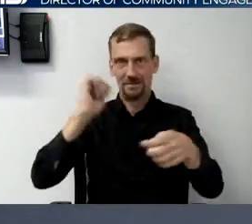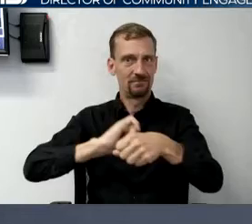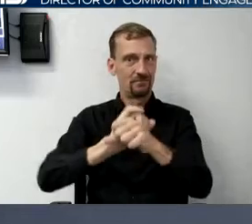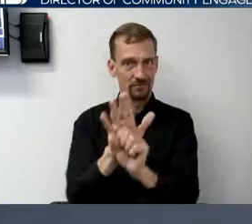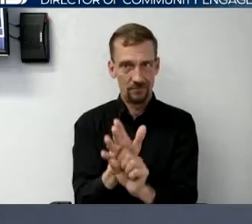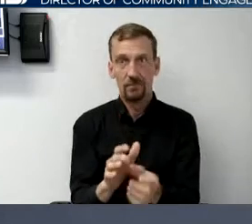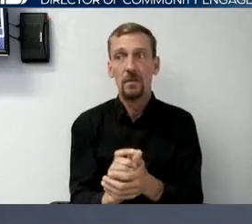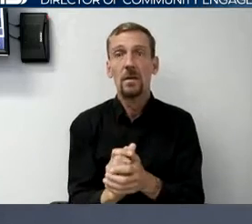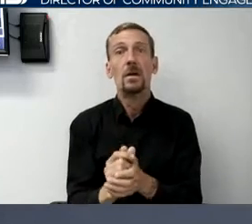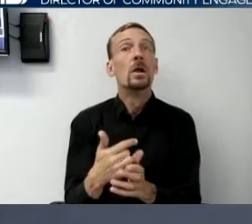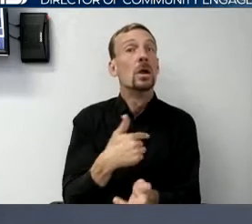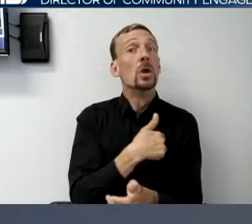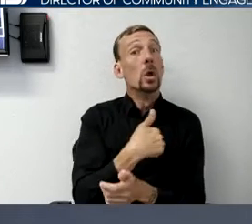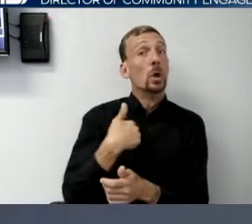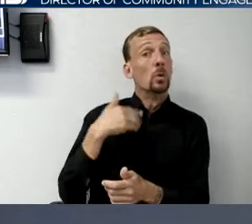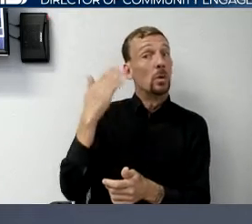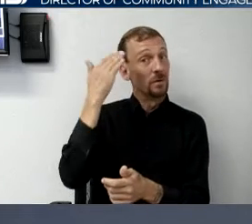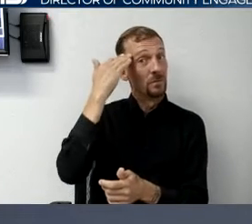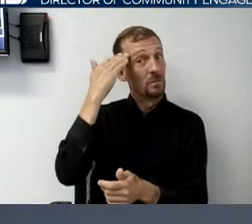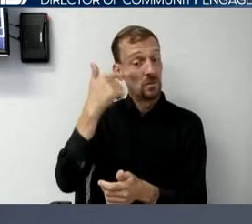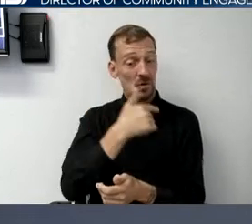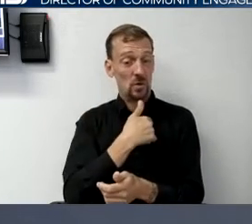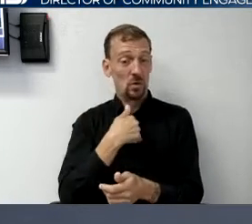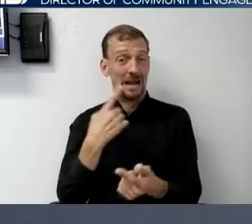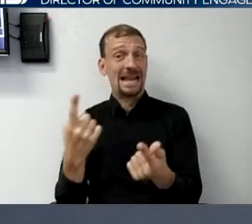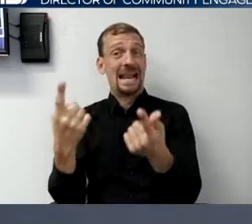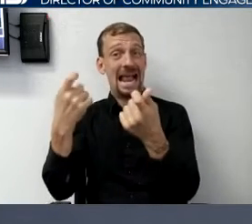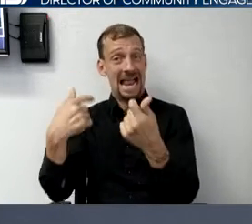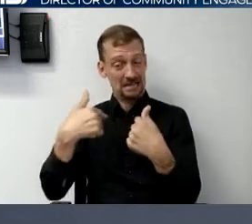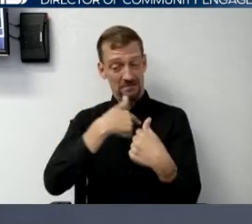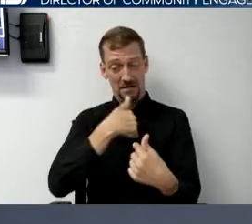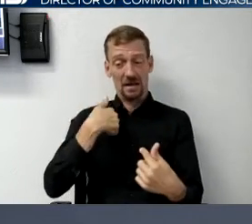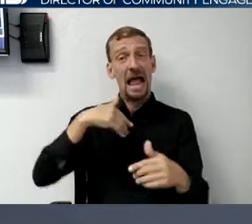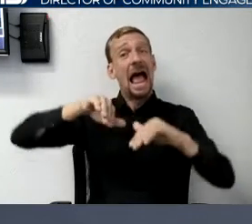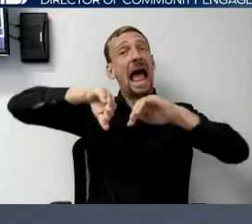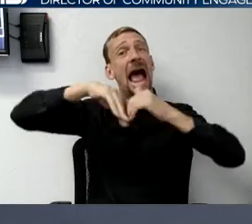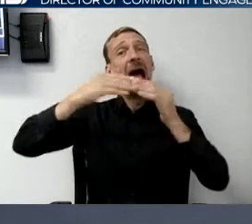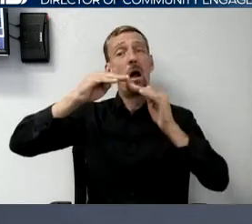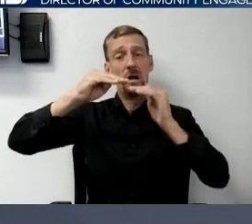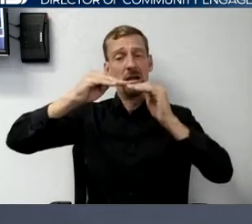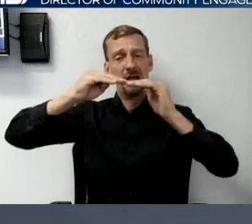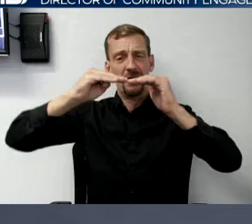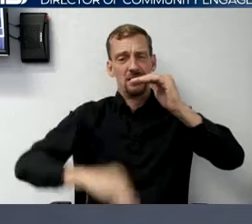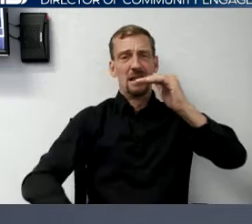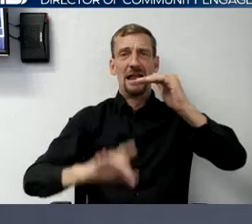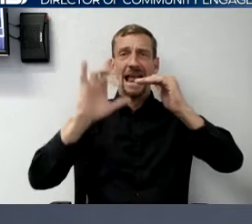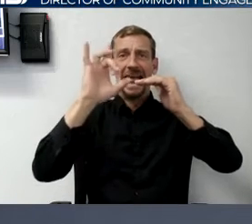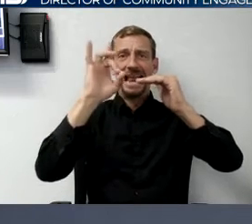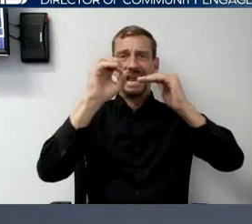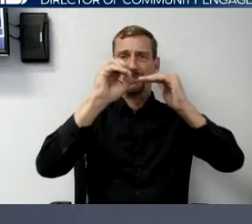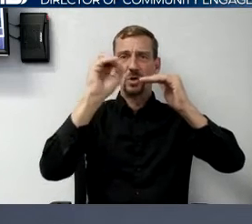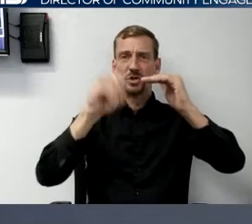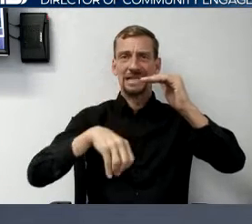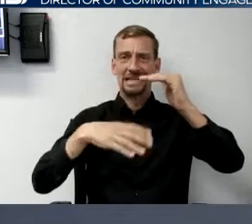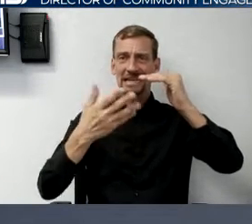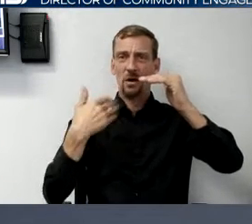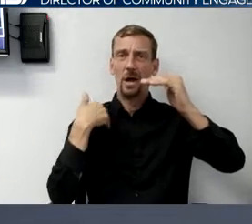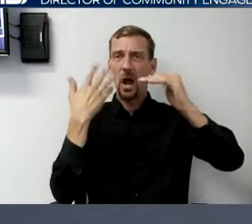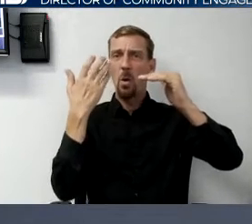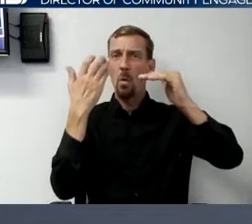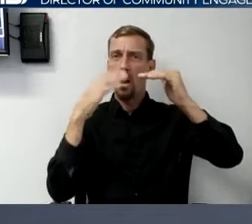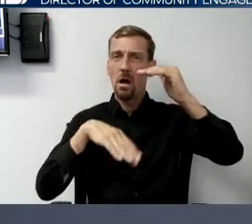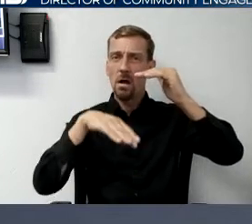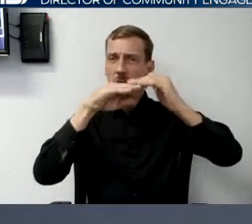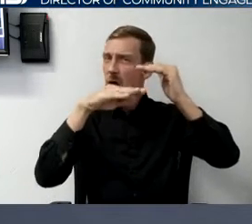we'll talk about, I know one of the questions is like, well, how do we get below that 8% positivity target that the state is